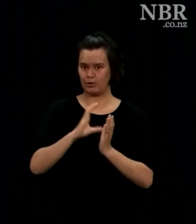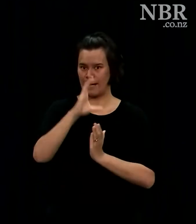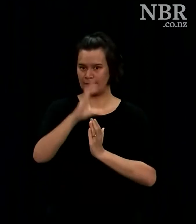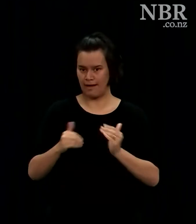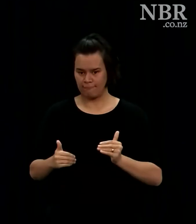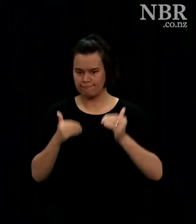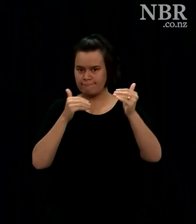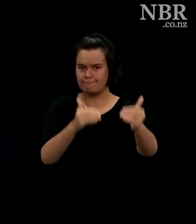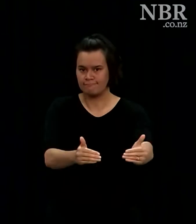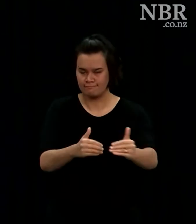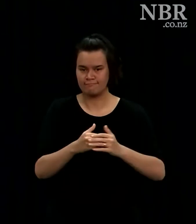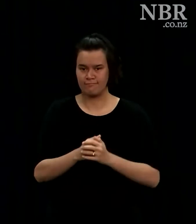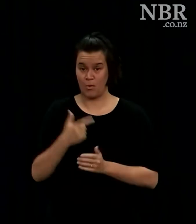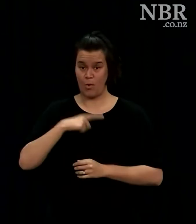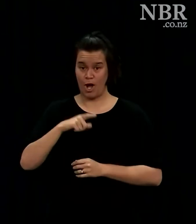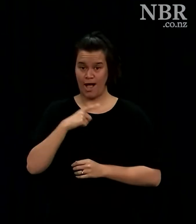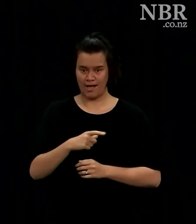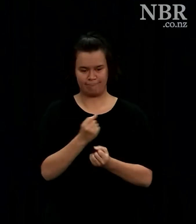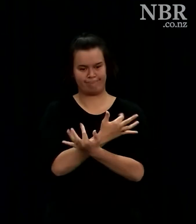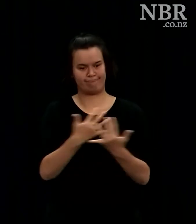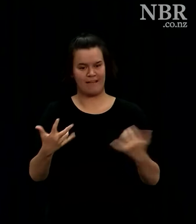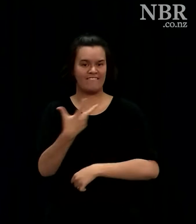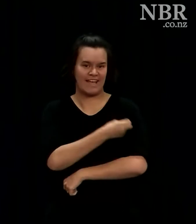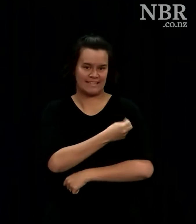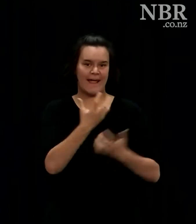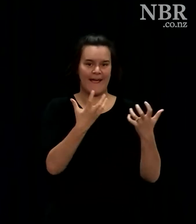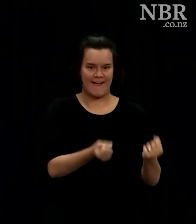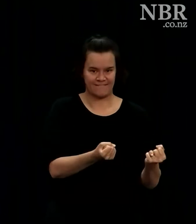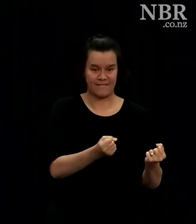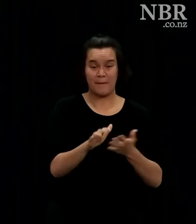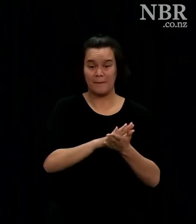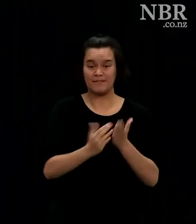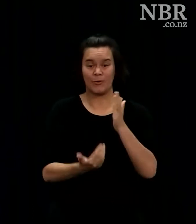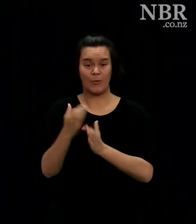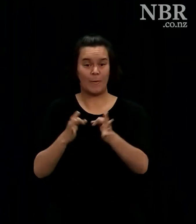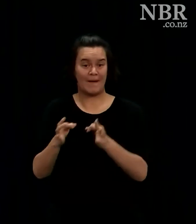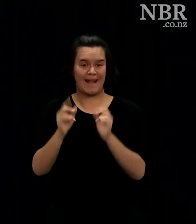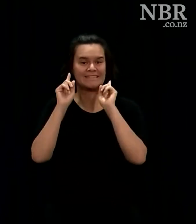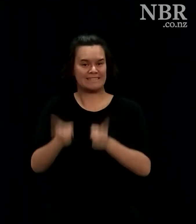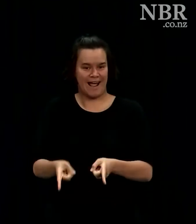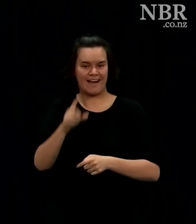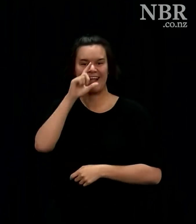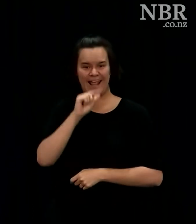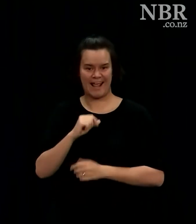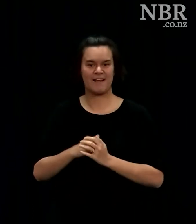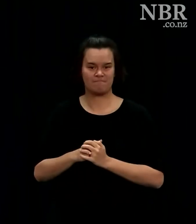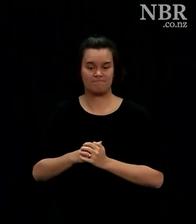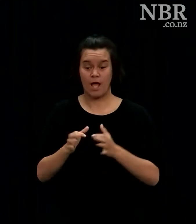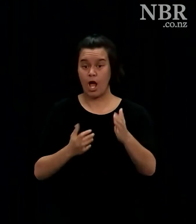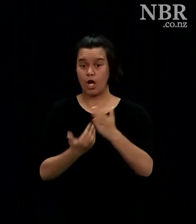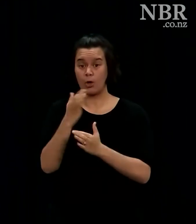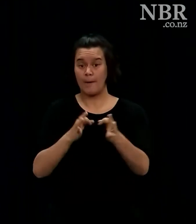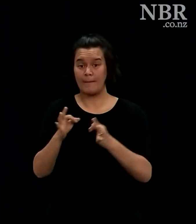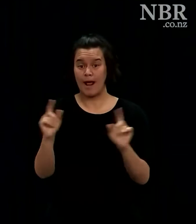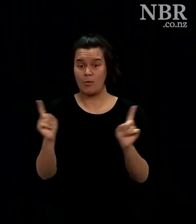vaccinated population and with a plan. Our plan is a simple one: to carefully reopen while continuing to protect New